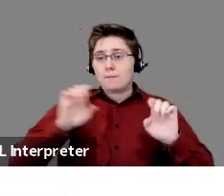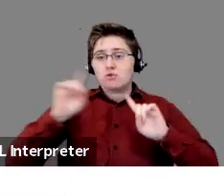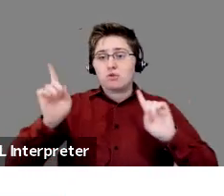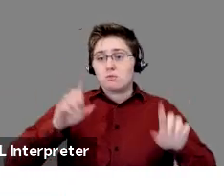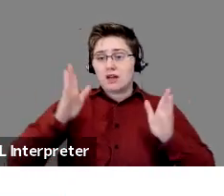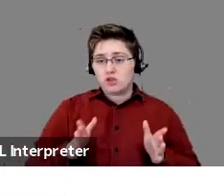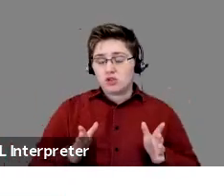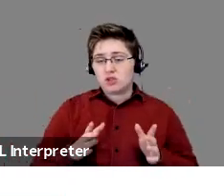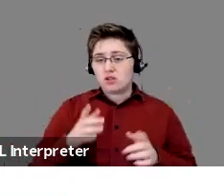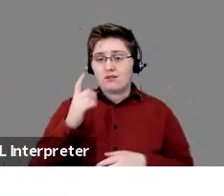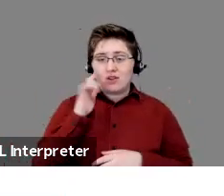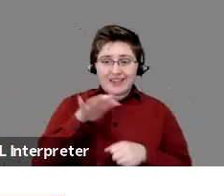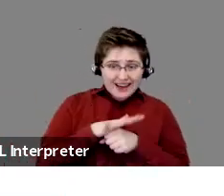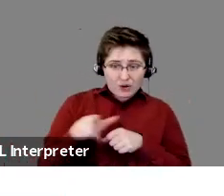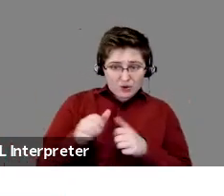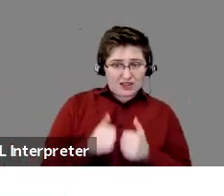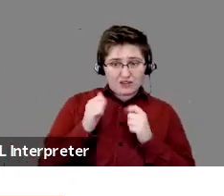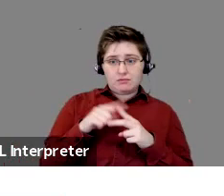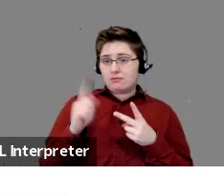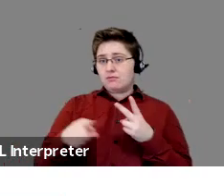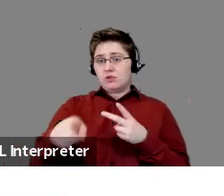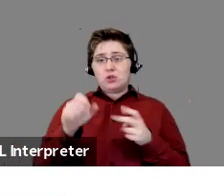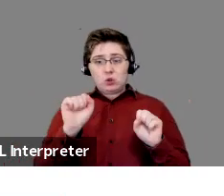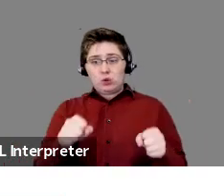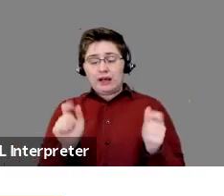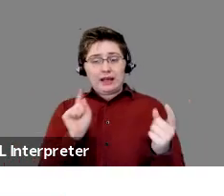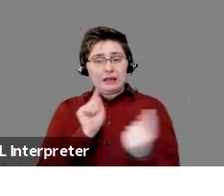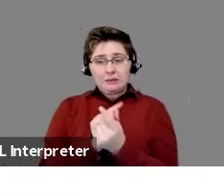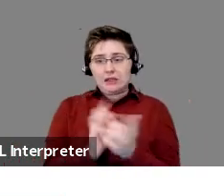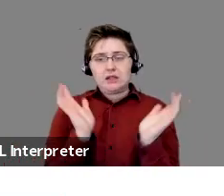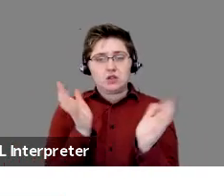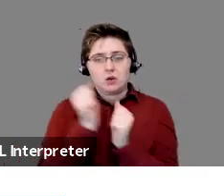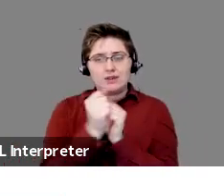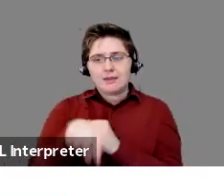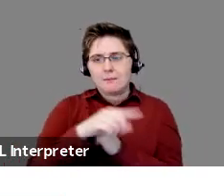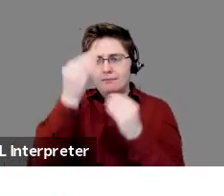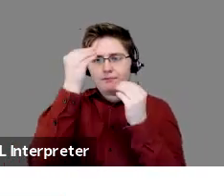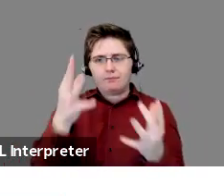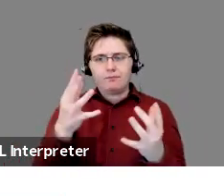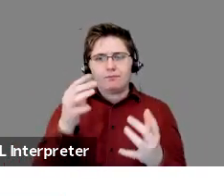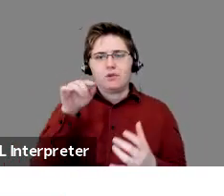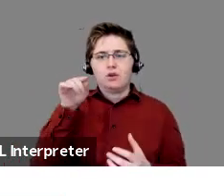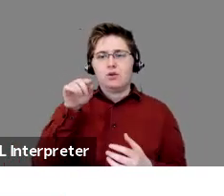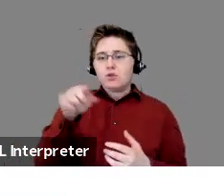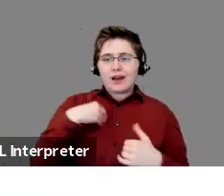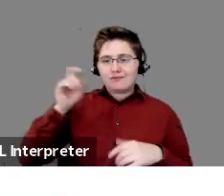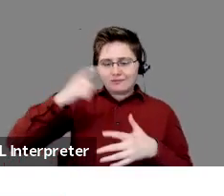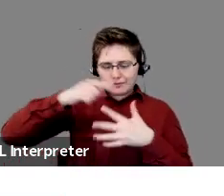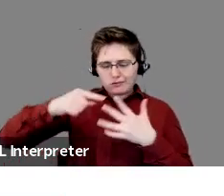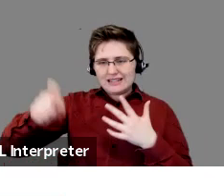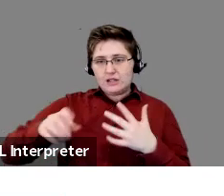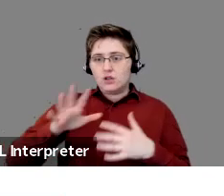responders to the area that you live in. You can meet those people, talk to those people, let them know the needs that you have. You can talk